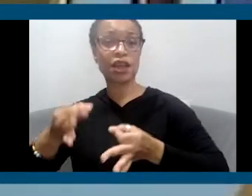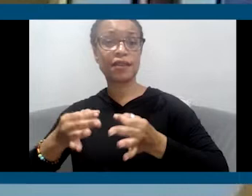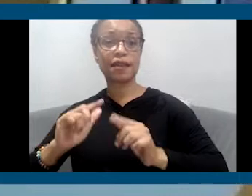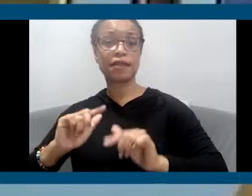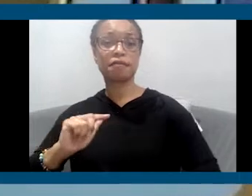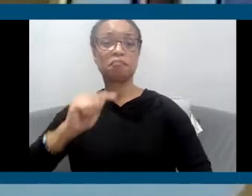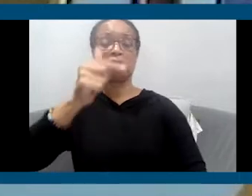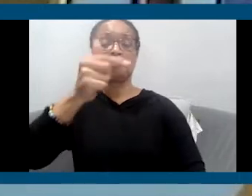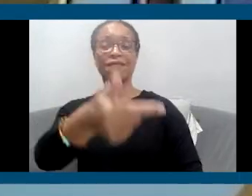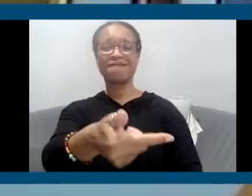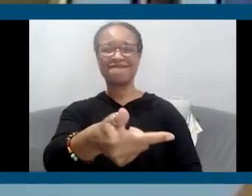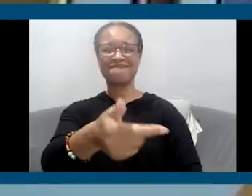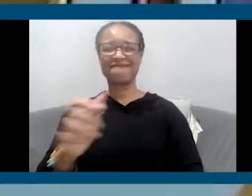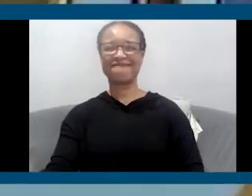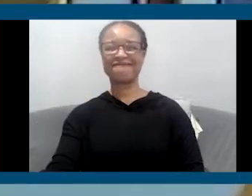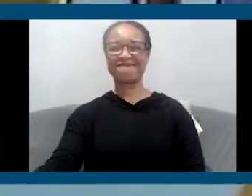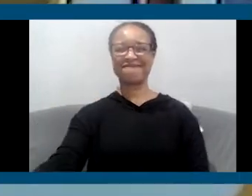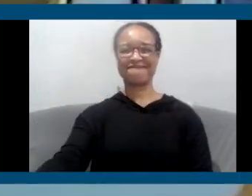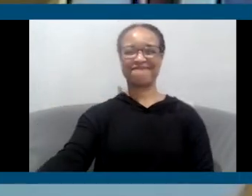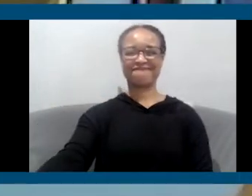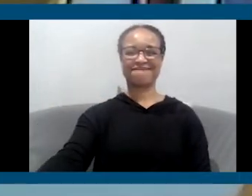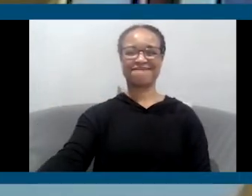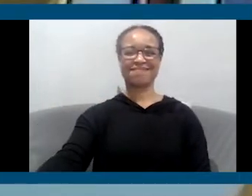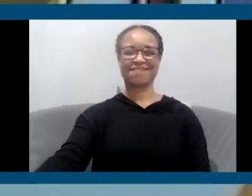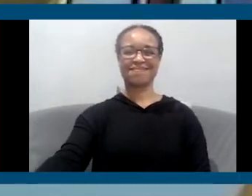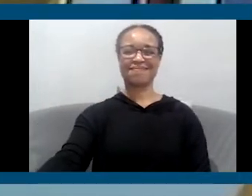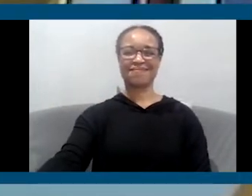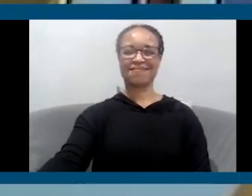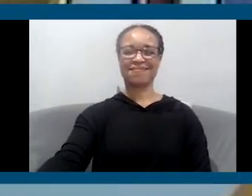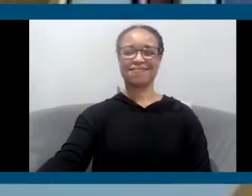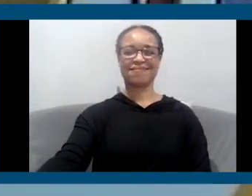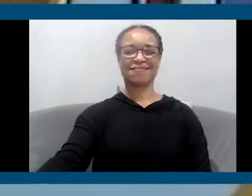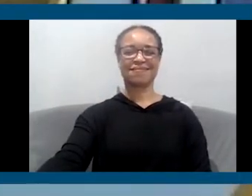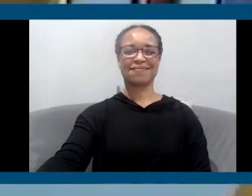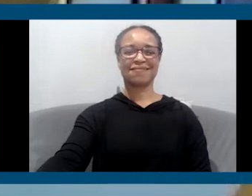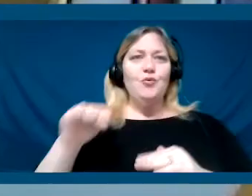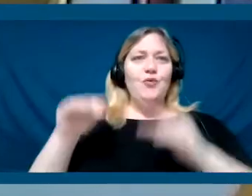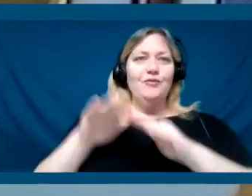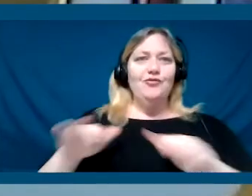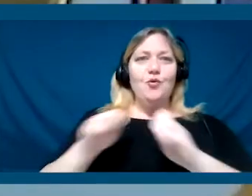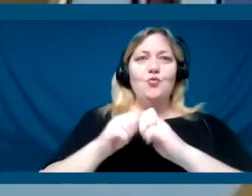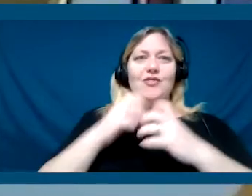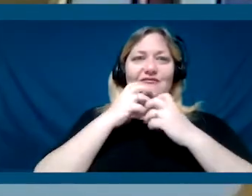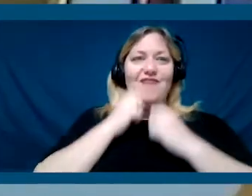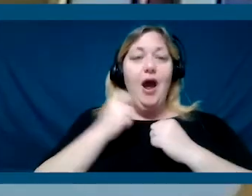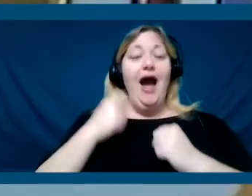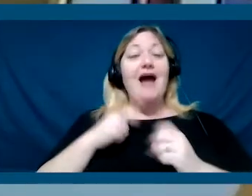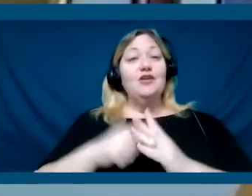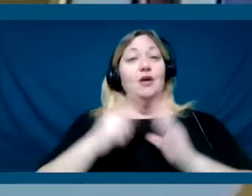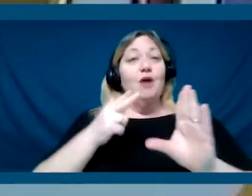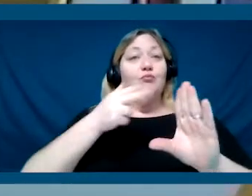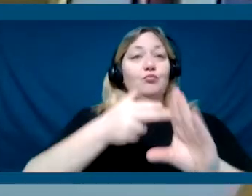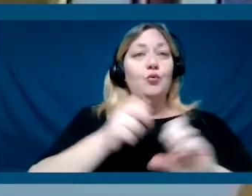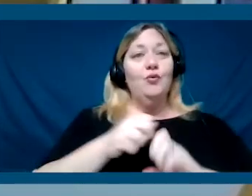was incredibly important for me to raise my children with these values. I started my involvement in the Democratic Party right